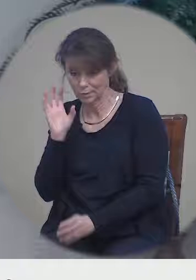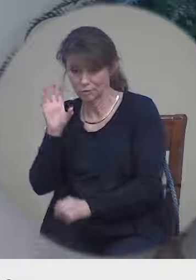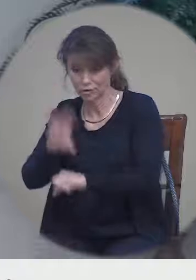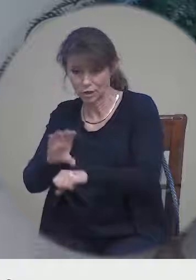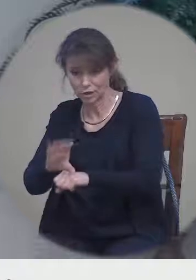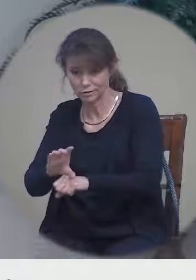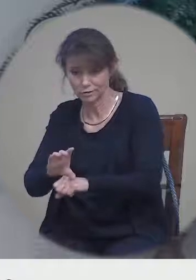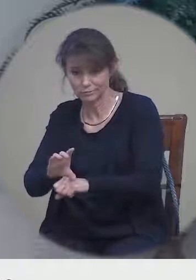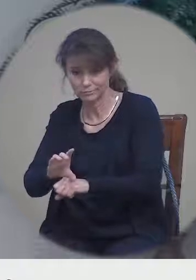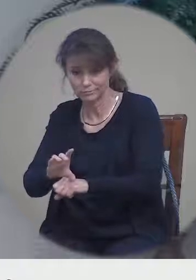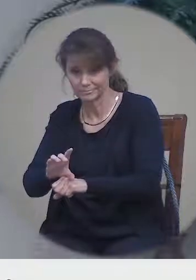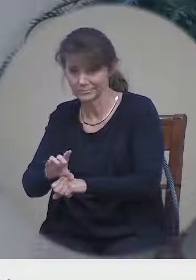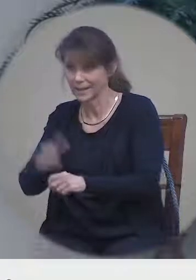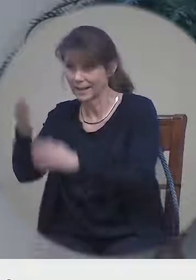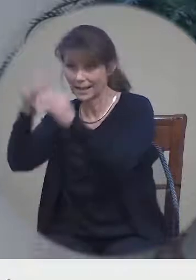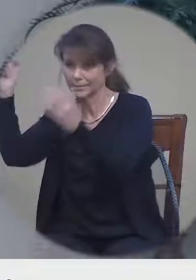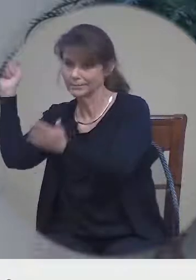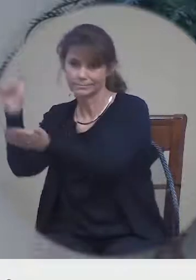That's what he's saying.